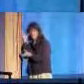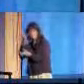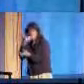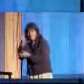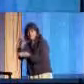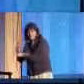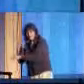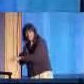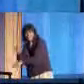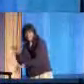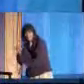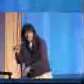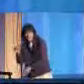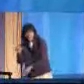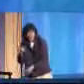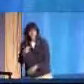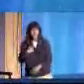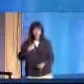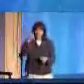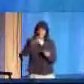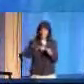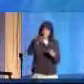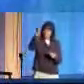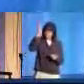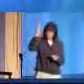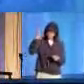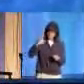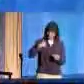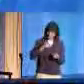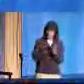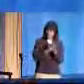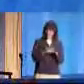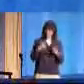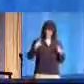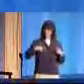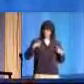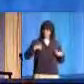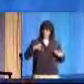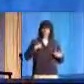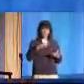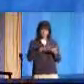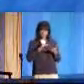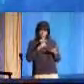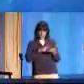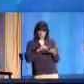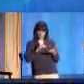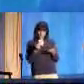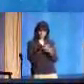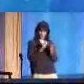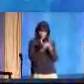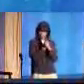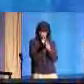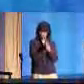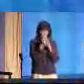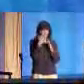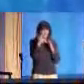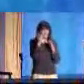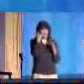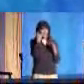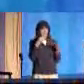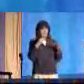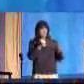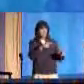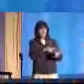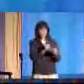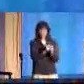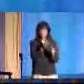the active listening skills that they taught us were so powerful. And this is very practical, because if you're going to be spending time with your mother, then you